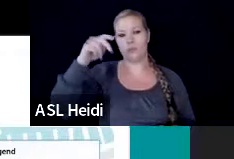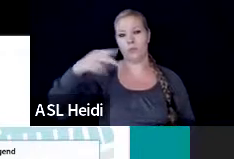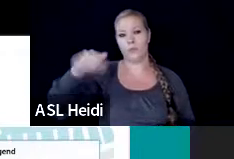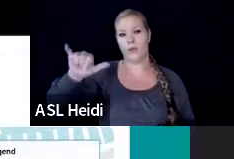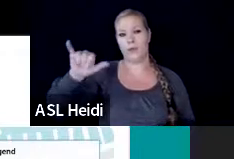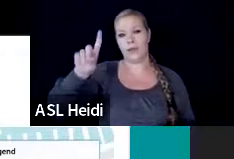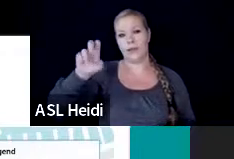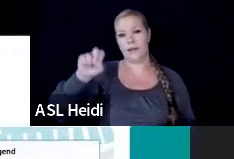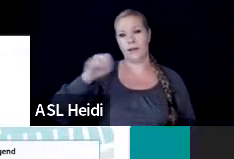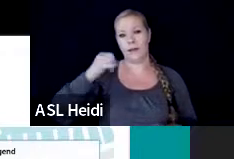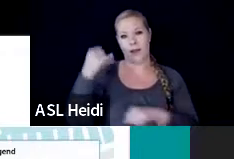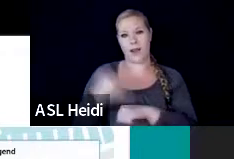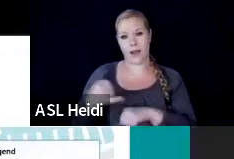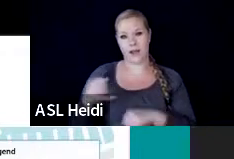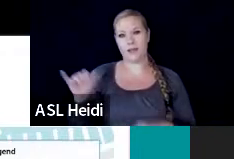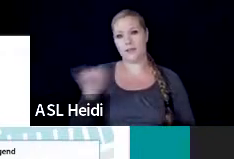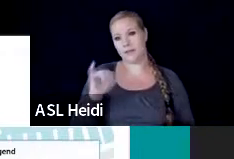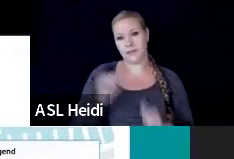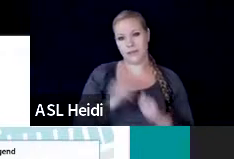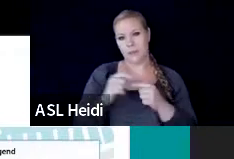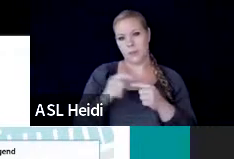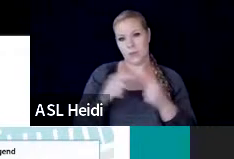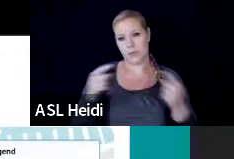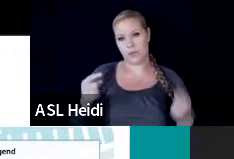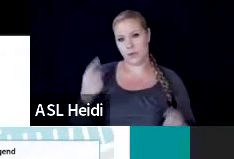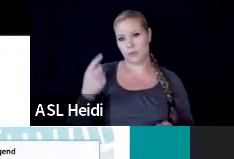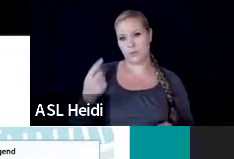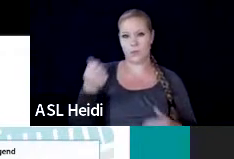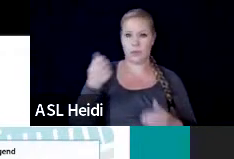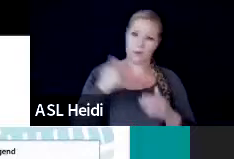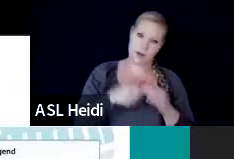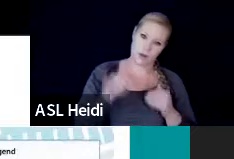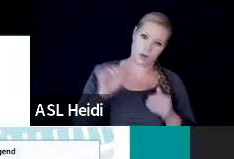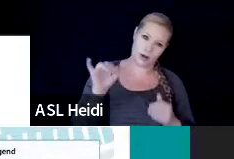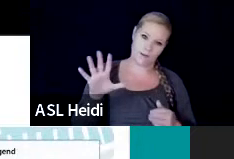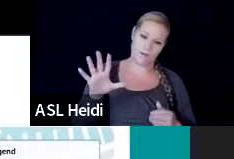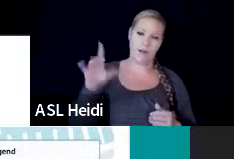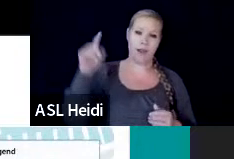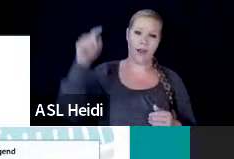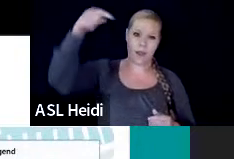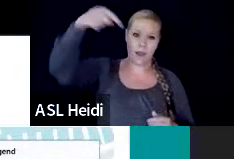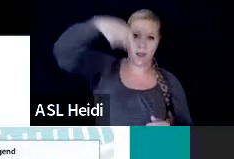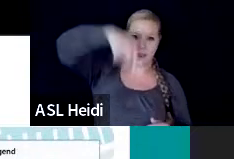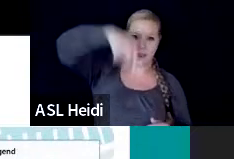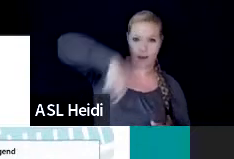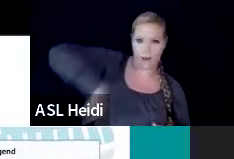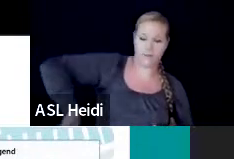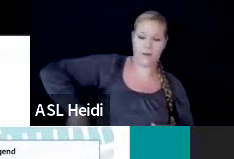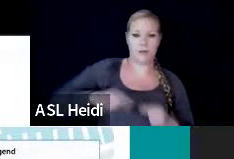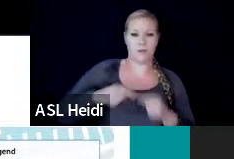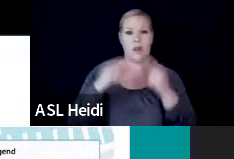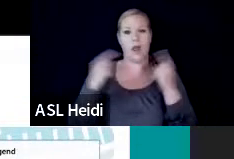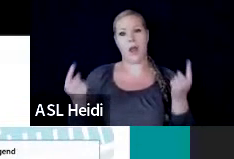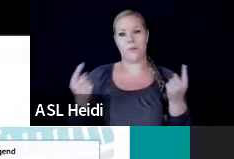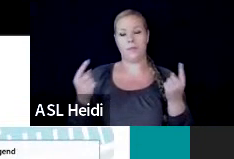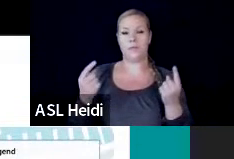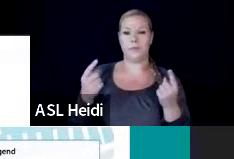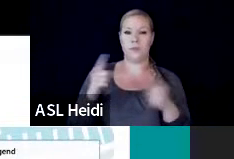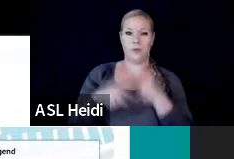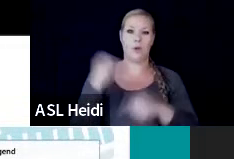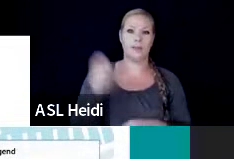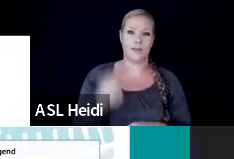And similar opposite direction, come underneath I-5 to that new ramp going